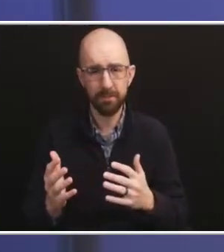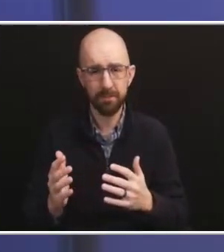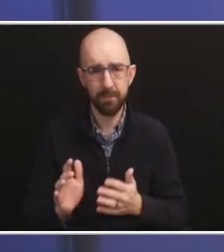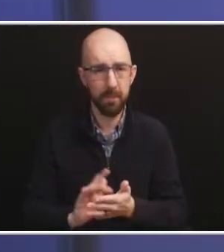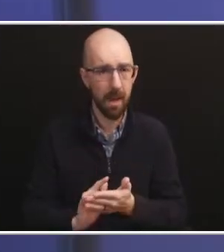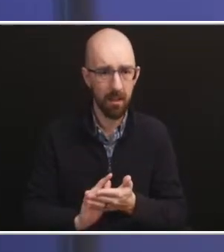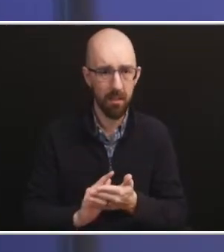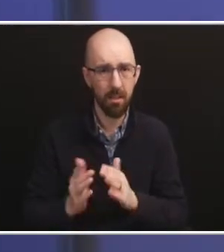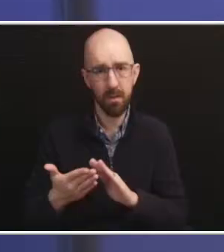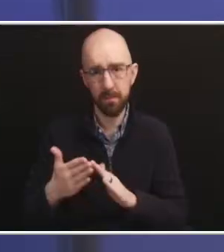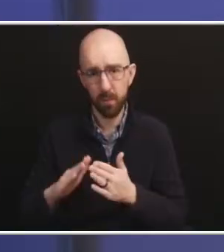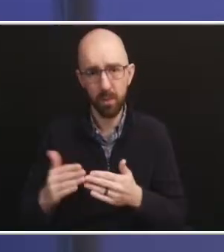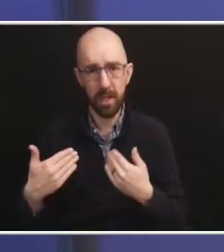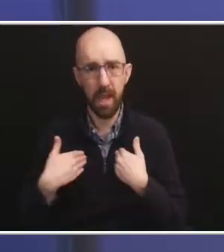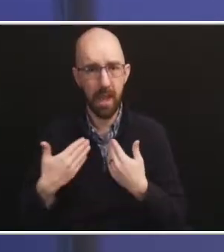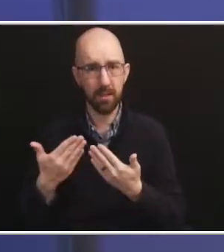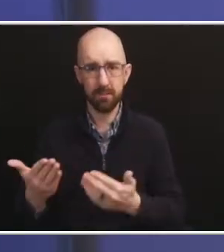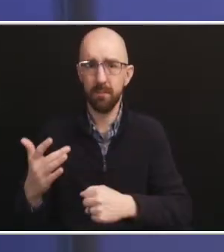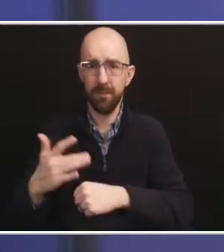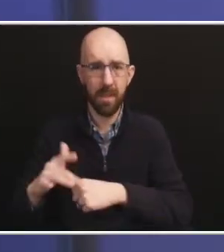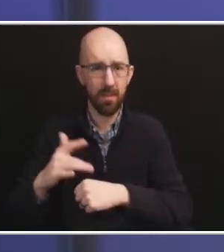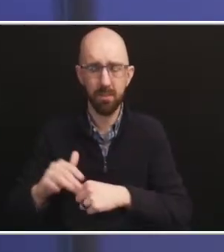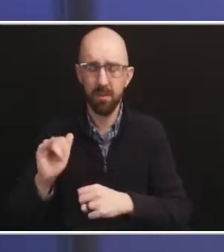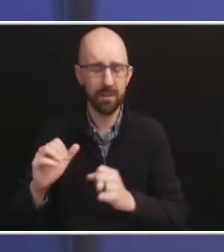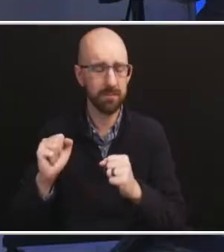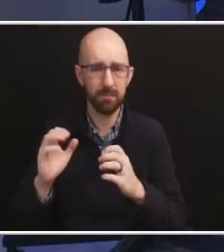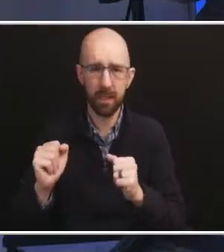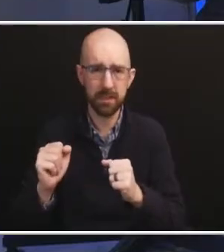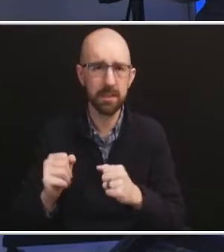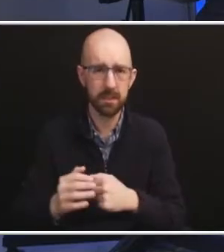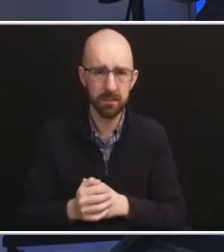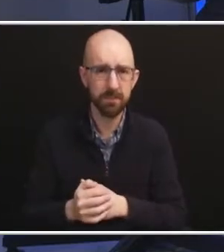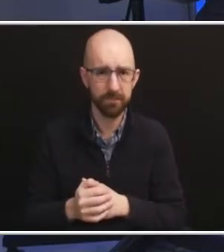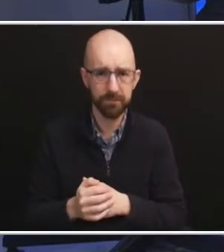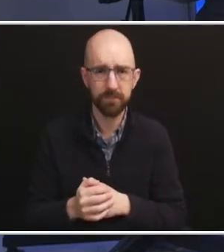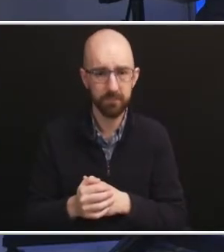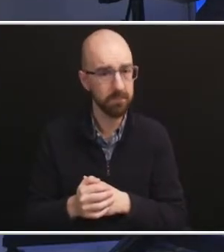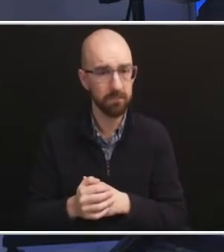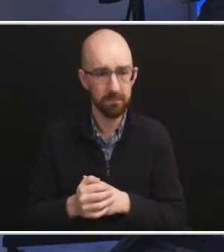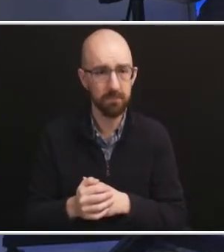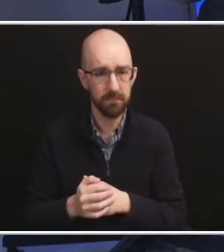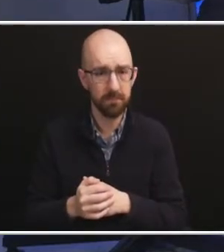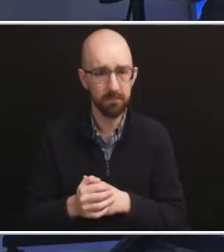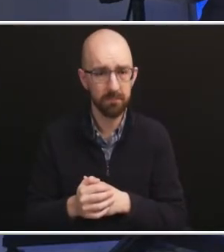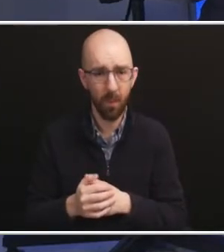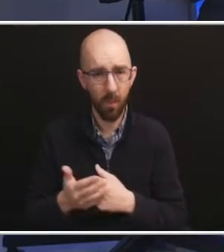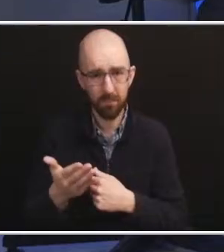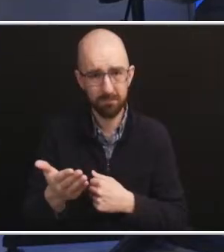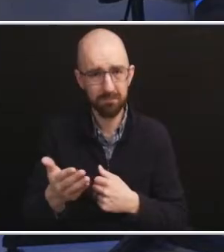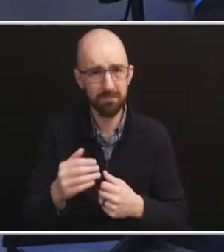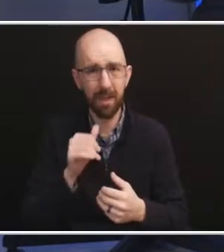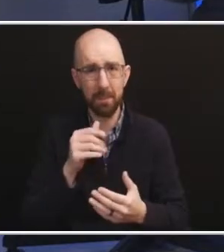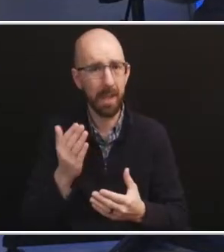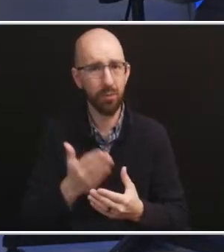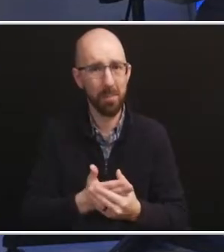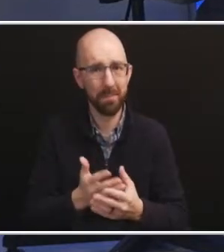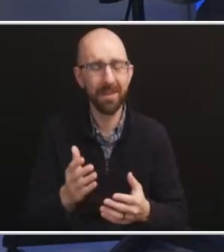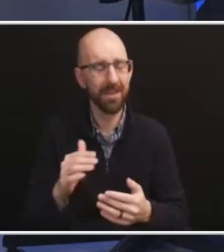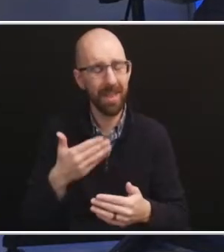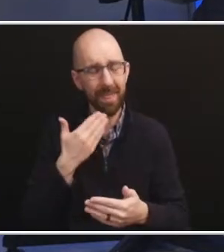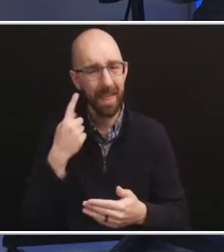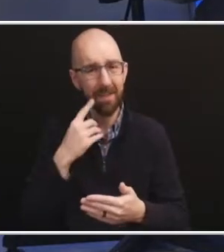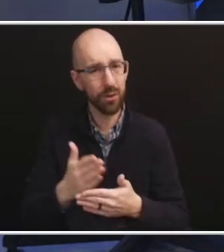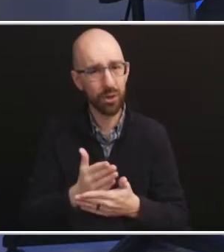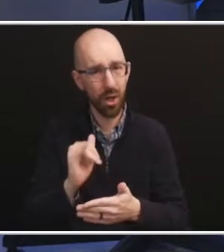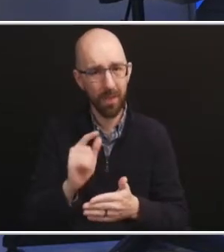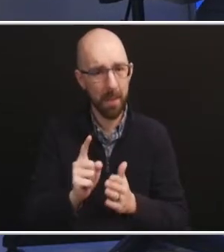community has now, it's pretty amazing. Yes. I mean, I'm sorry. go ahead. No, thank you for sharing that moment Yeah, with us. yeah. I mean, It something was-